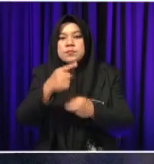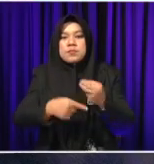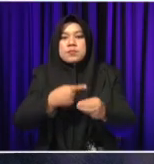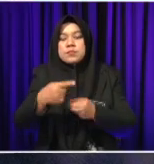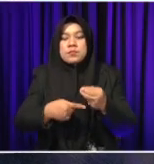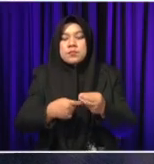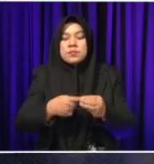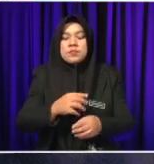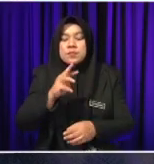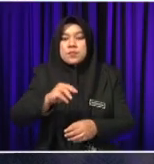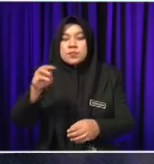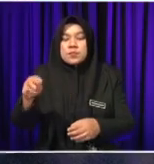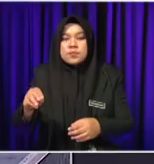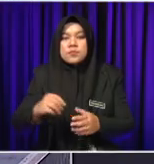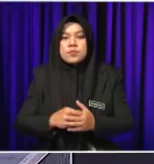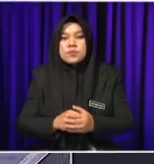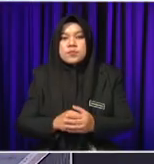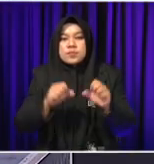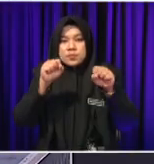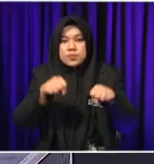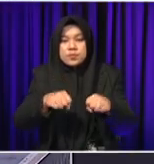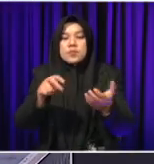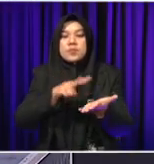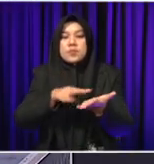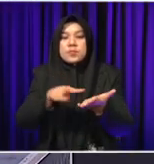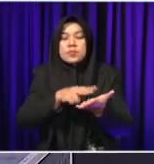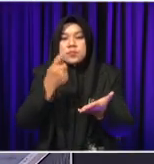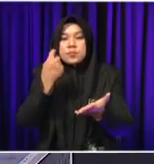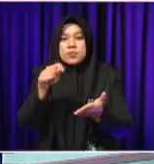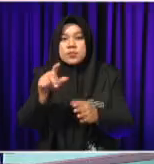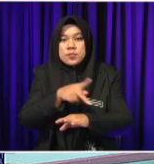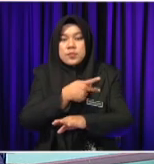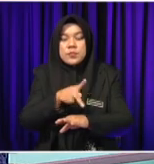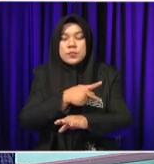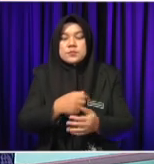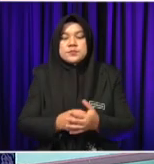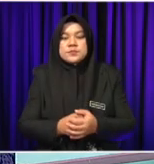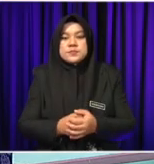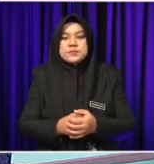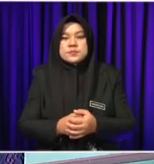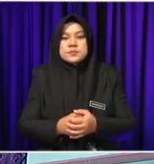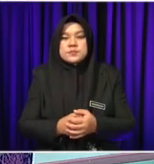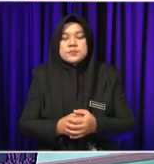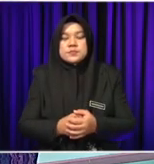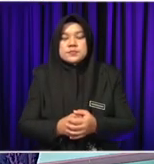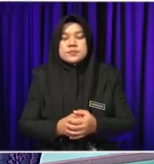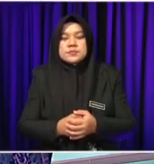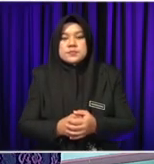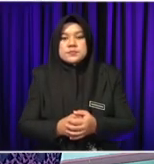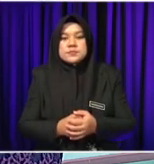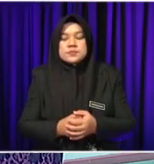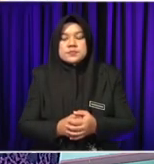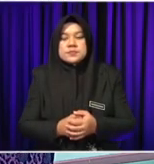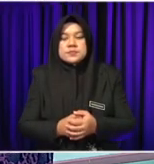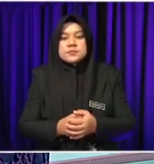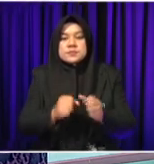the pupils, can we have them recite the poem? Or exactly. We're going to have some of them to recite the poem to see their pronunciation and